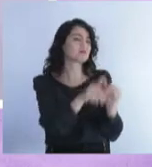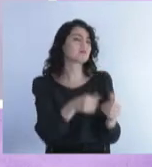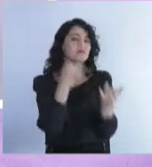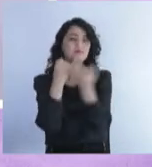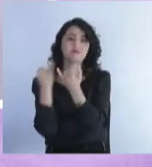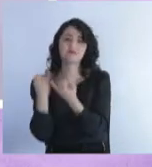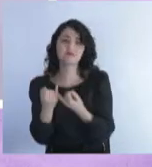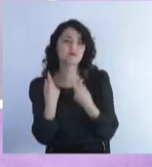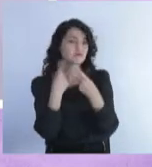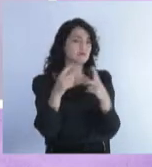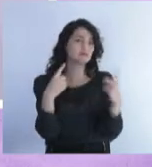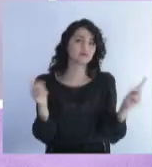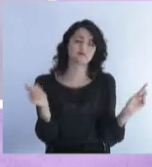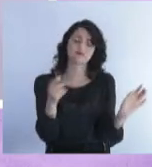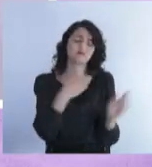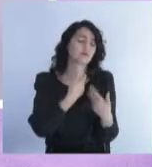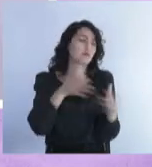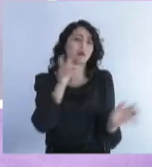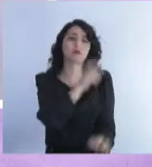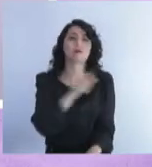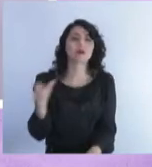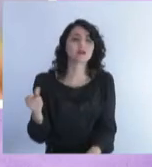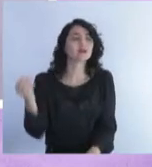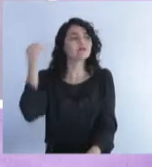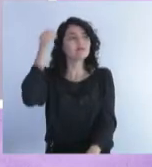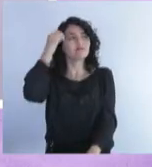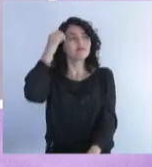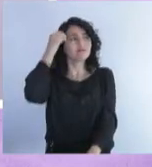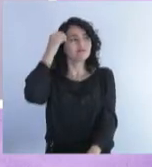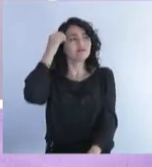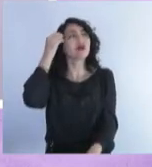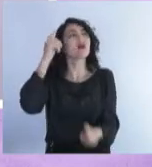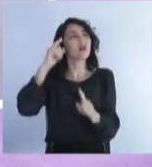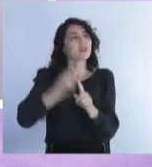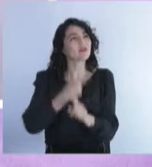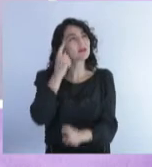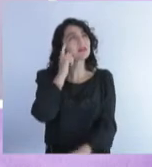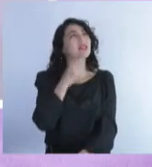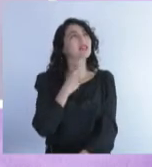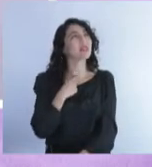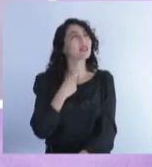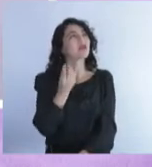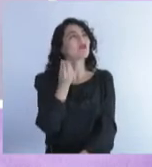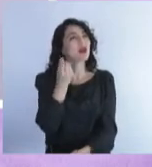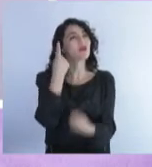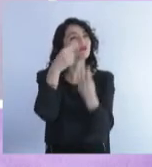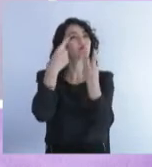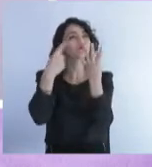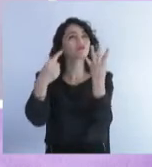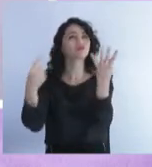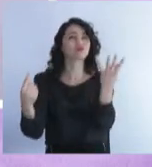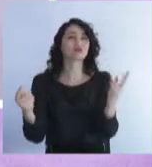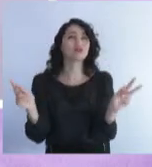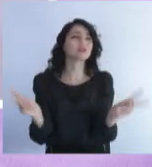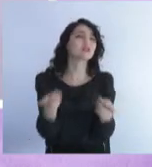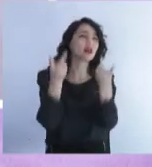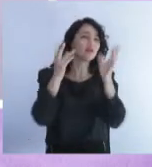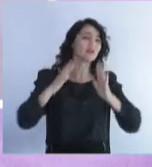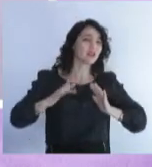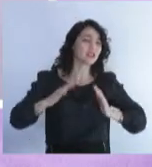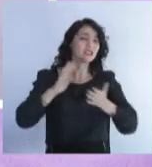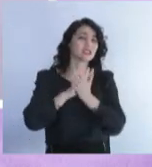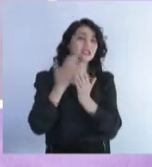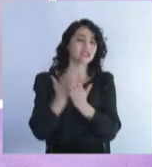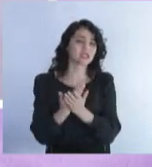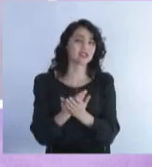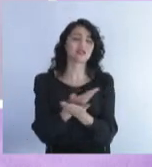be. And you make the same wishes for them. May you be safe, happy, healthy. May you have